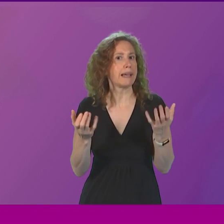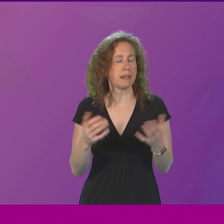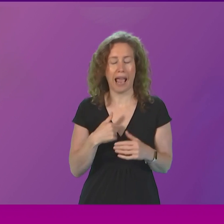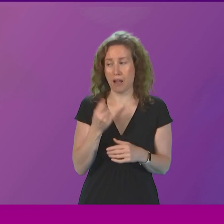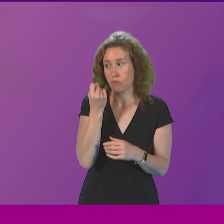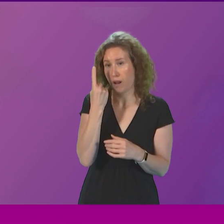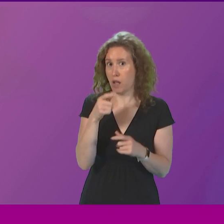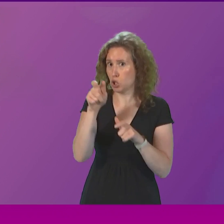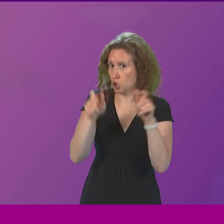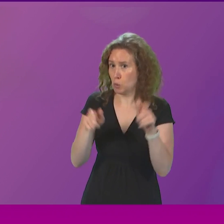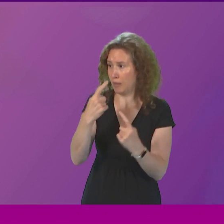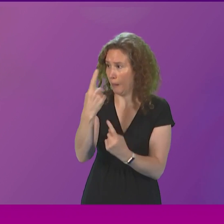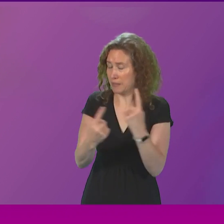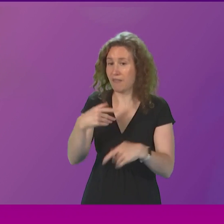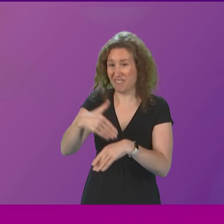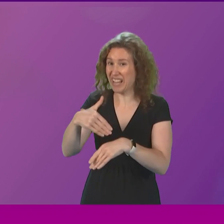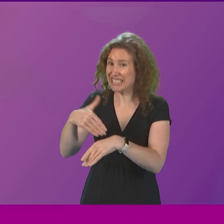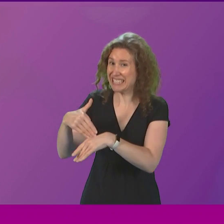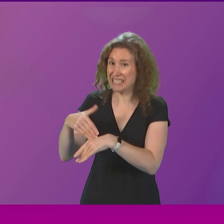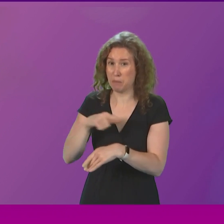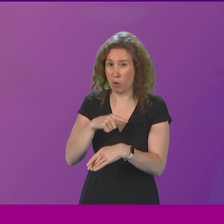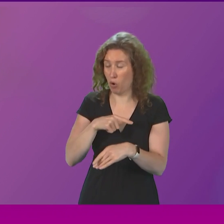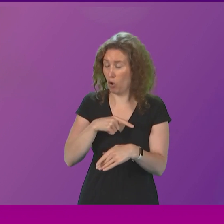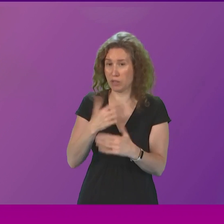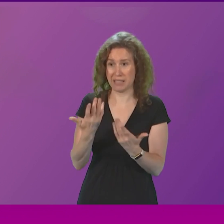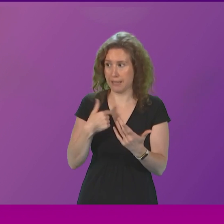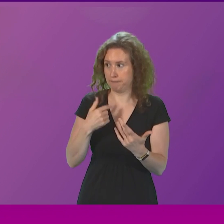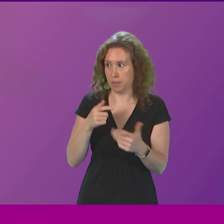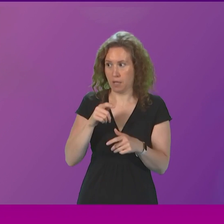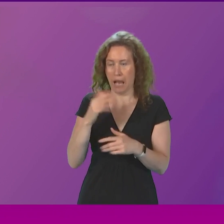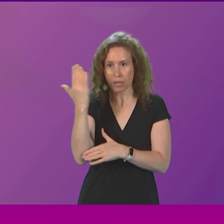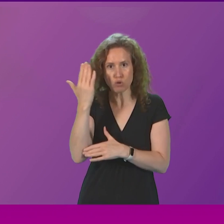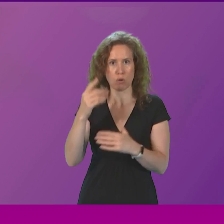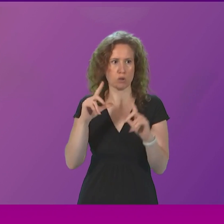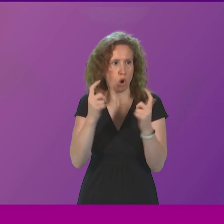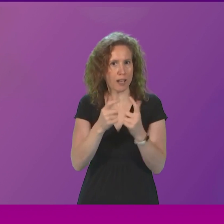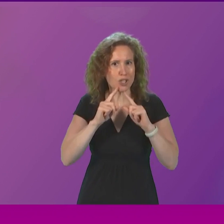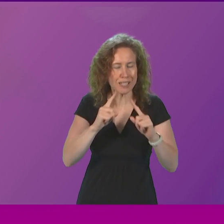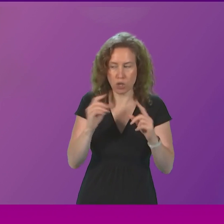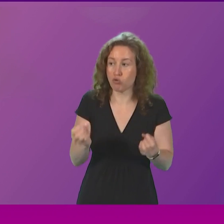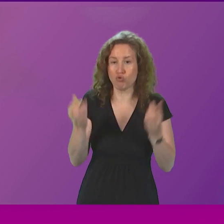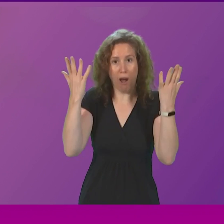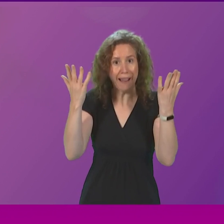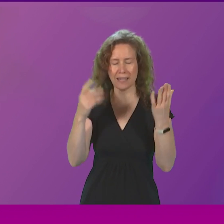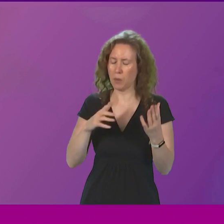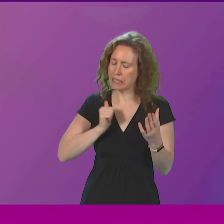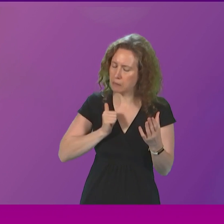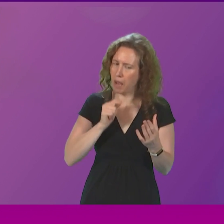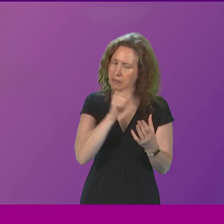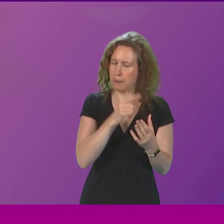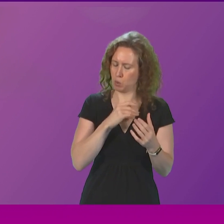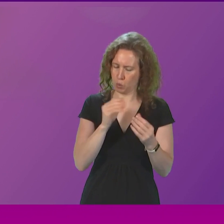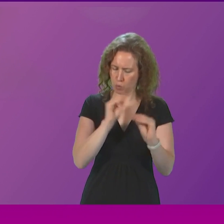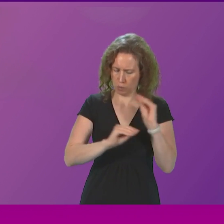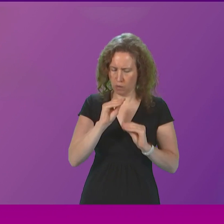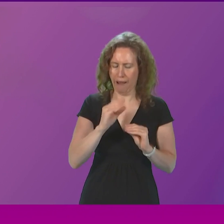recognise that students are being adversely affected by the industrial action, and I expect both colleges and universities to have appropriate mitigations in